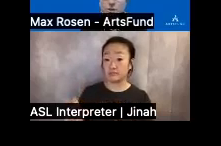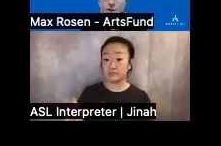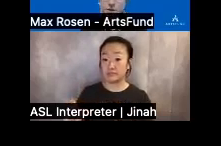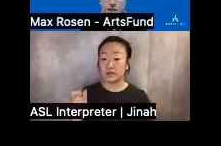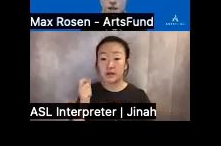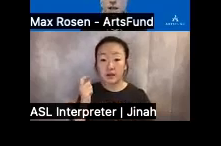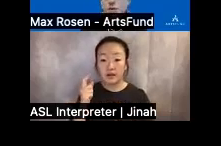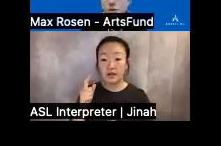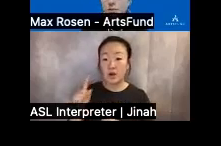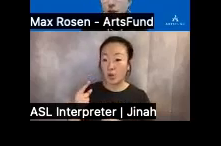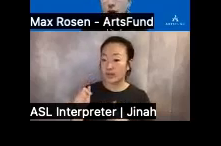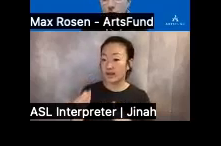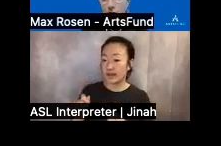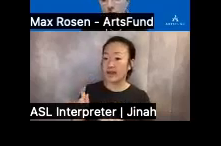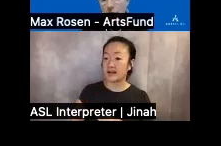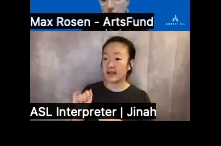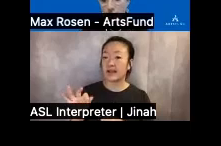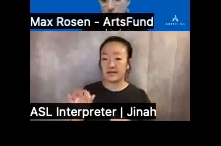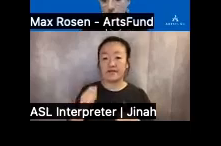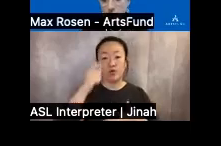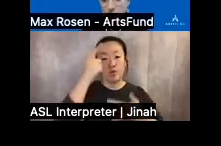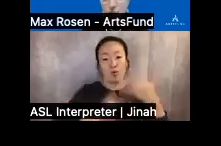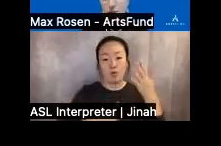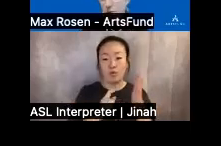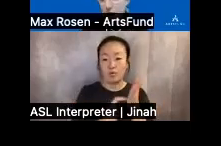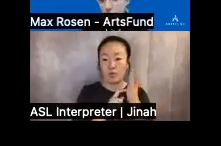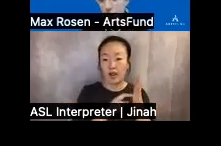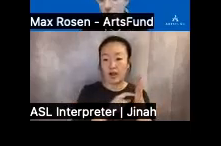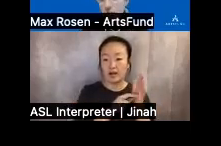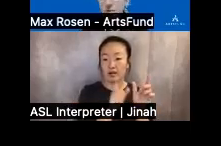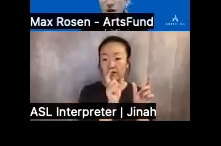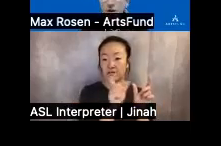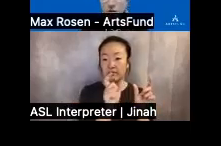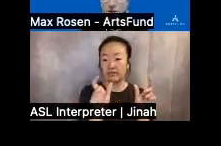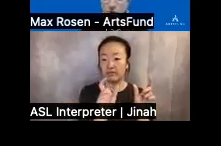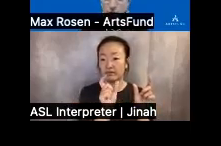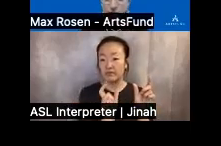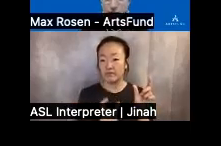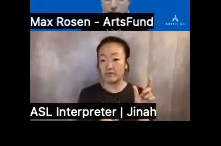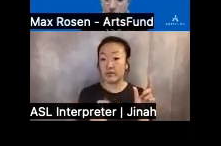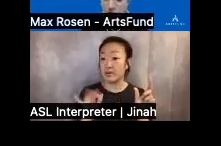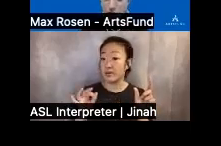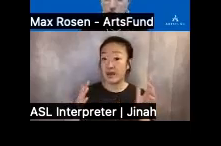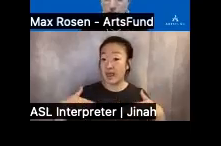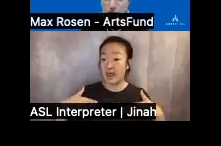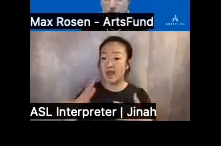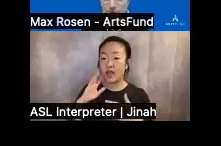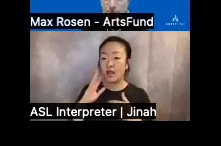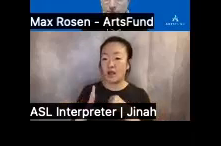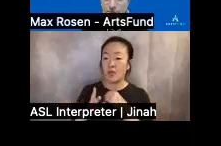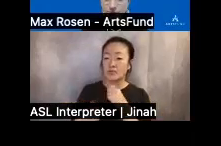to only use it if you complete all required areas. Because we haven't, I'll close this form out after saving my